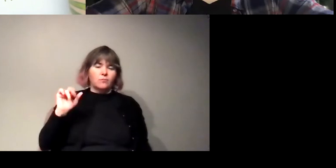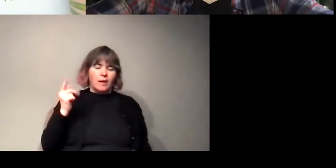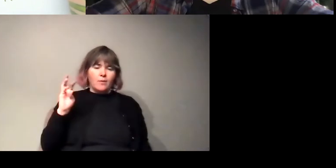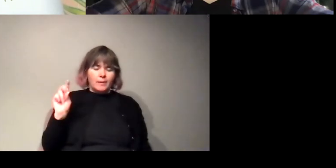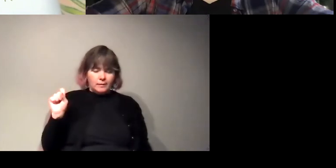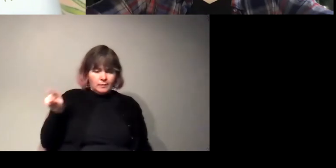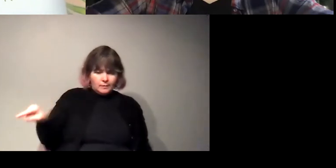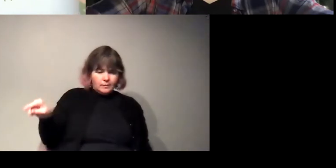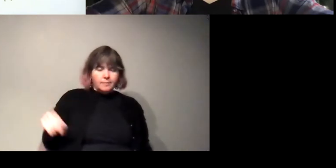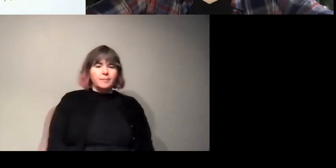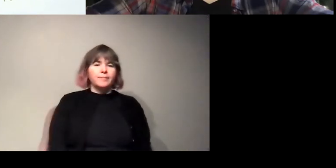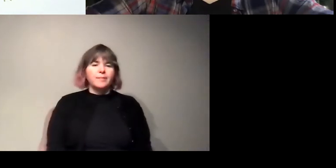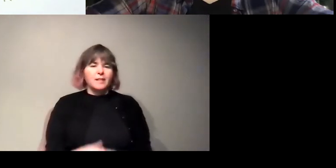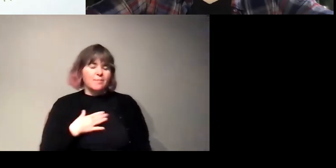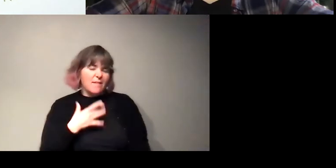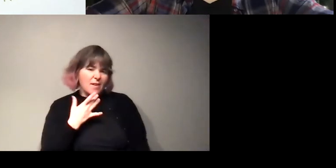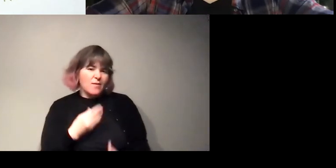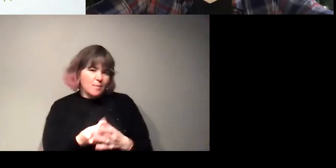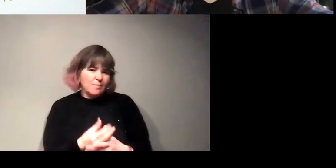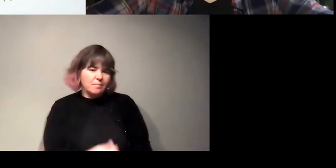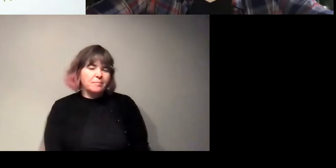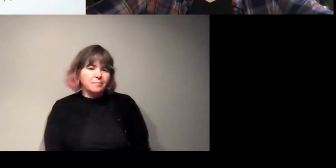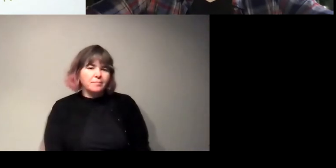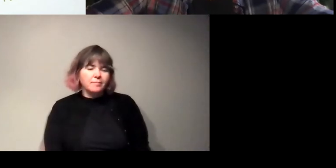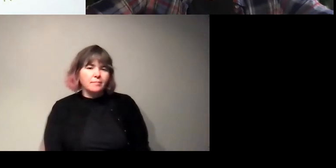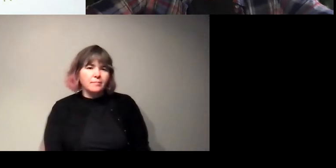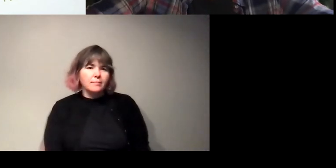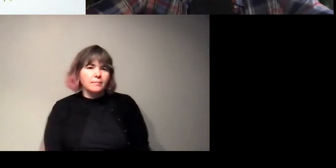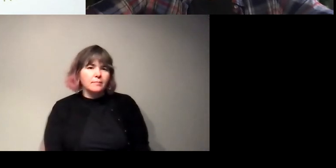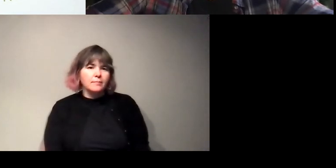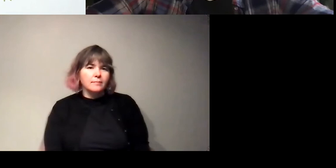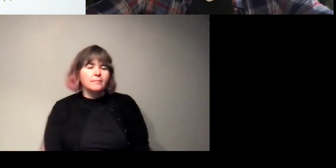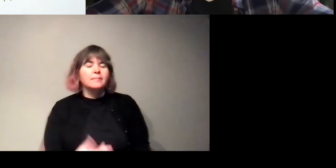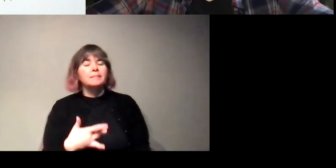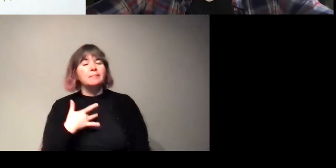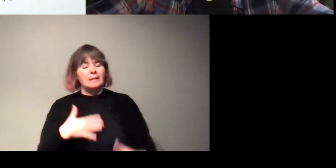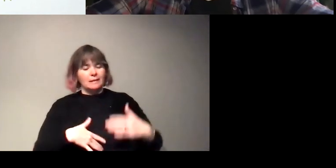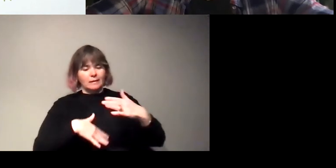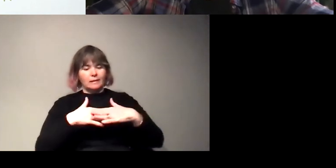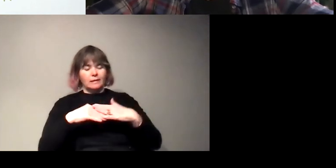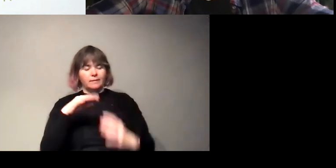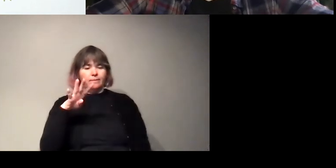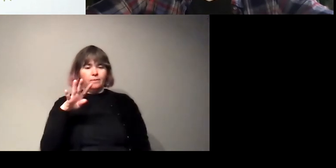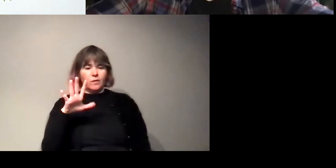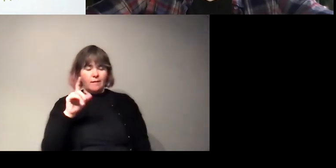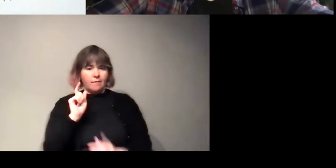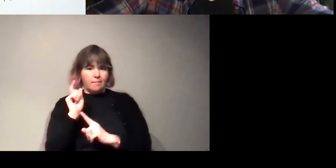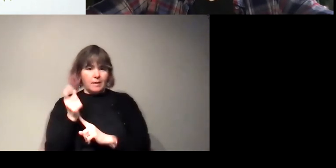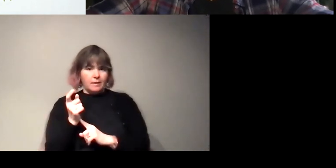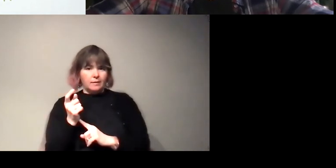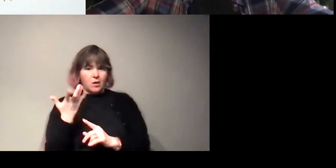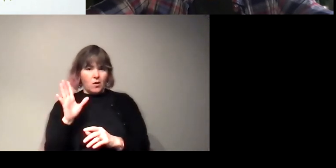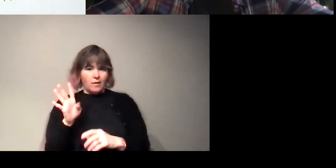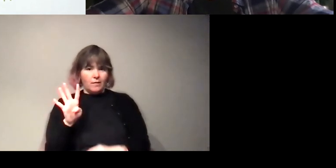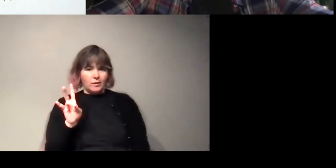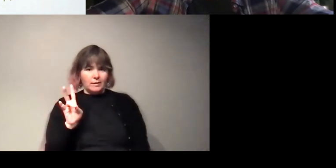Yeah, that's my favorite plant. Very cool. So we generally try to keep these sessions to 45 minutes, and we're at